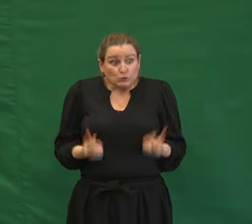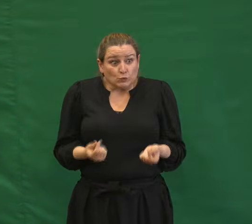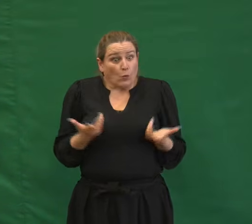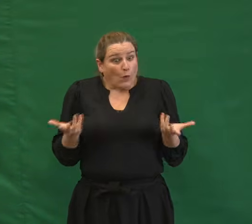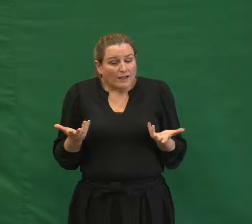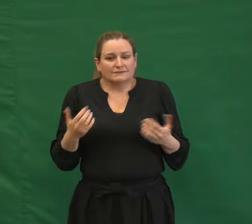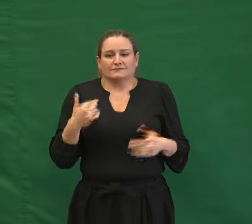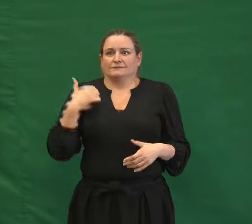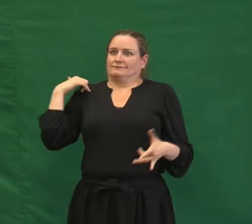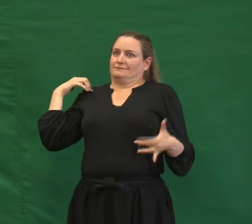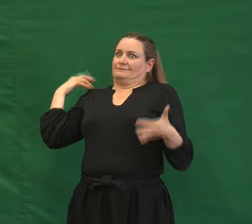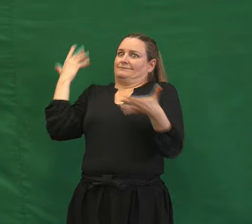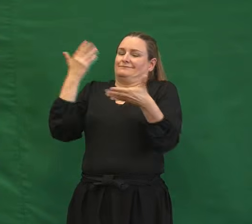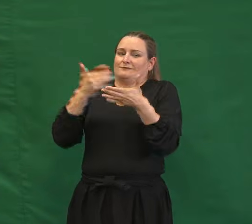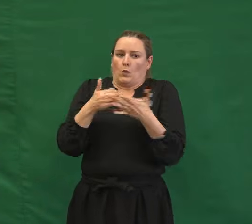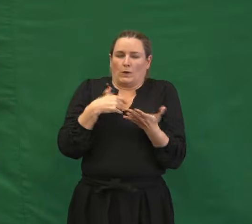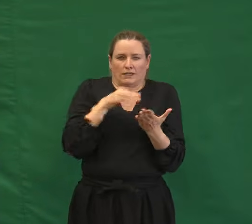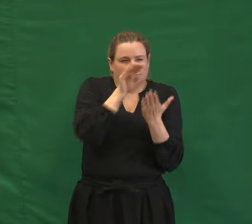are,